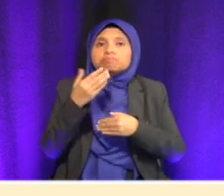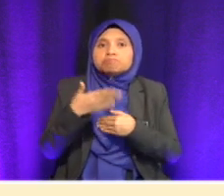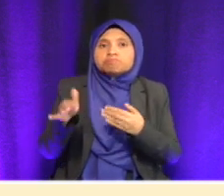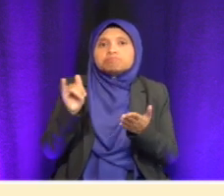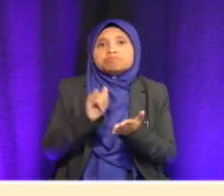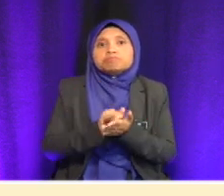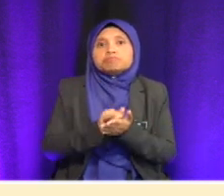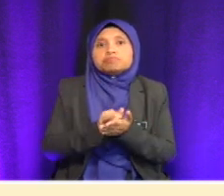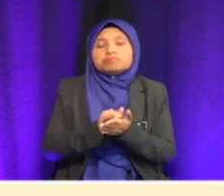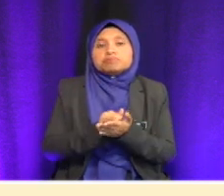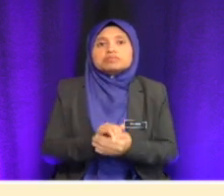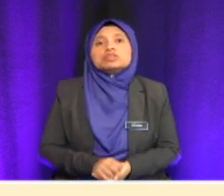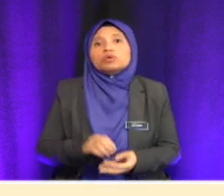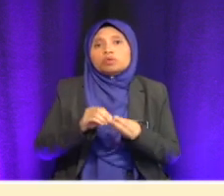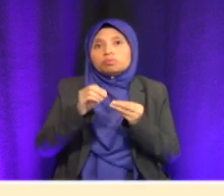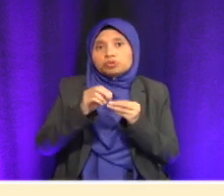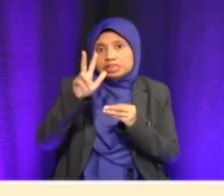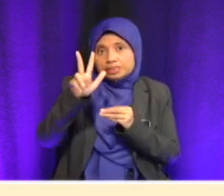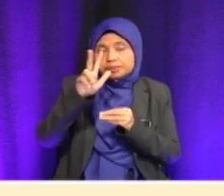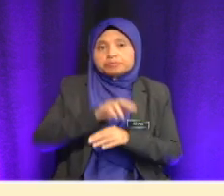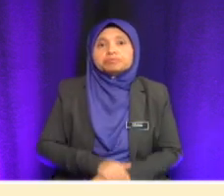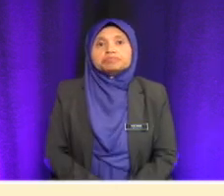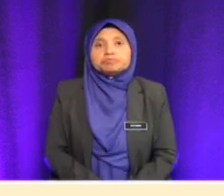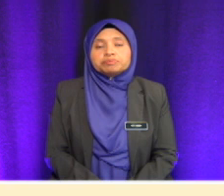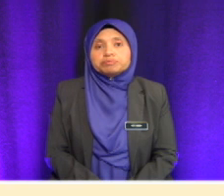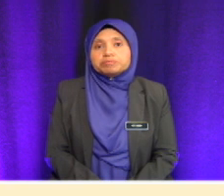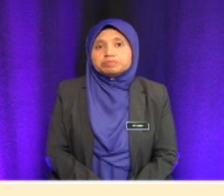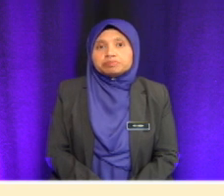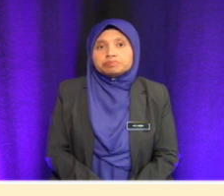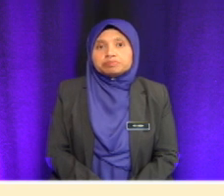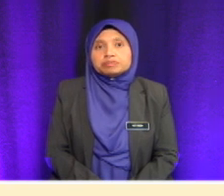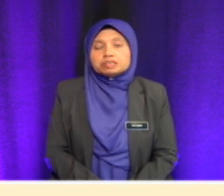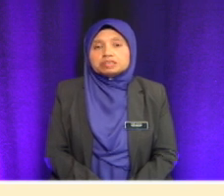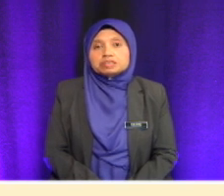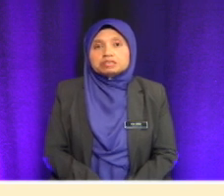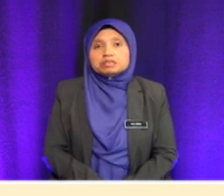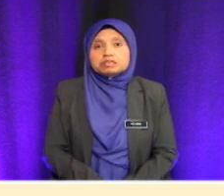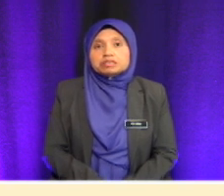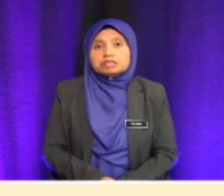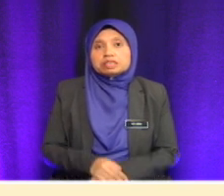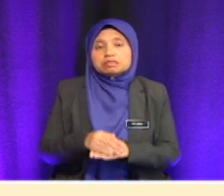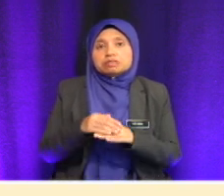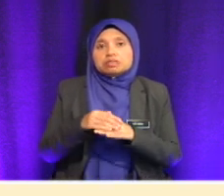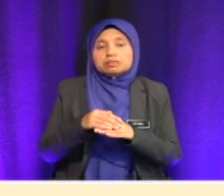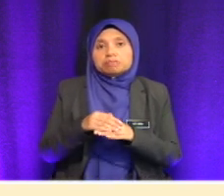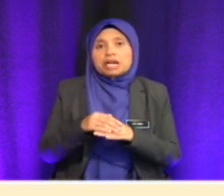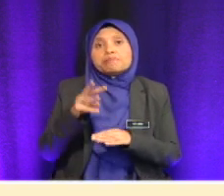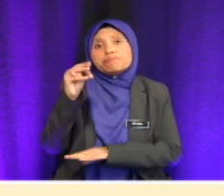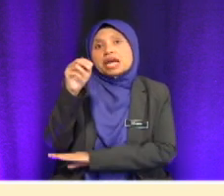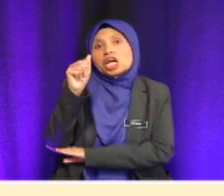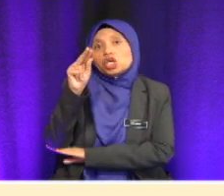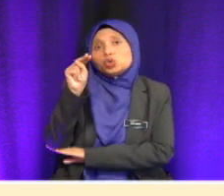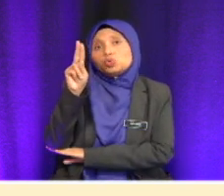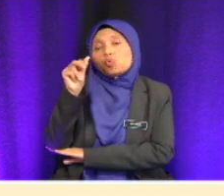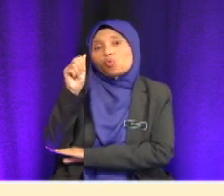the third sample of text type, we have manual instruction. So this is commonly used in our daily life. So a manual instruction